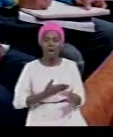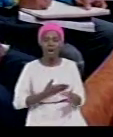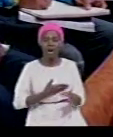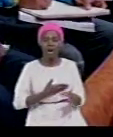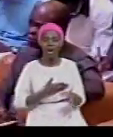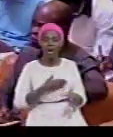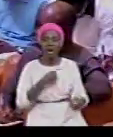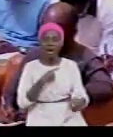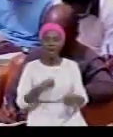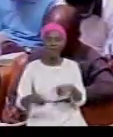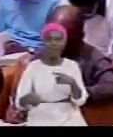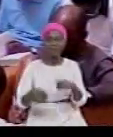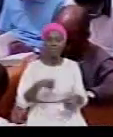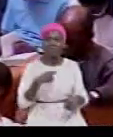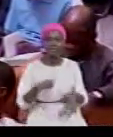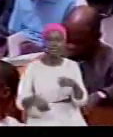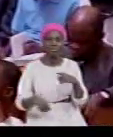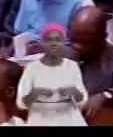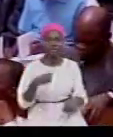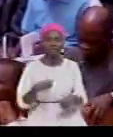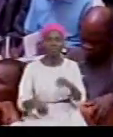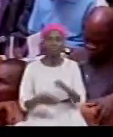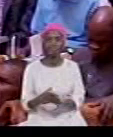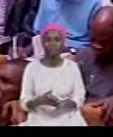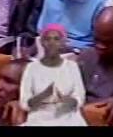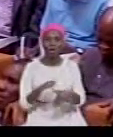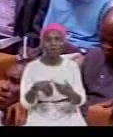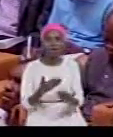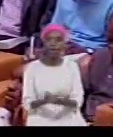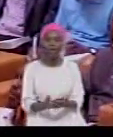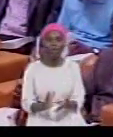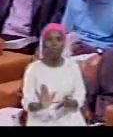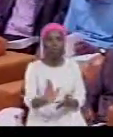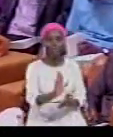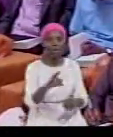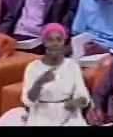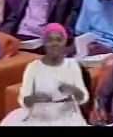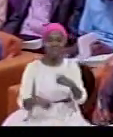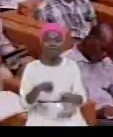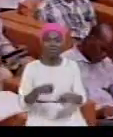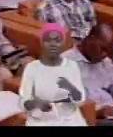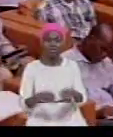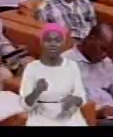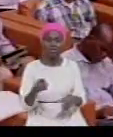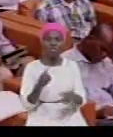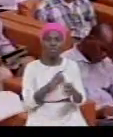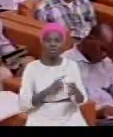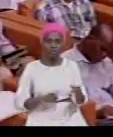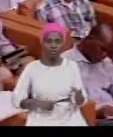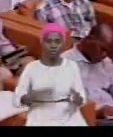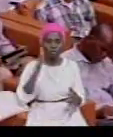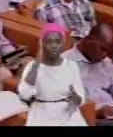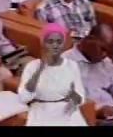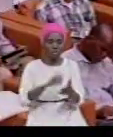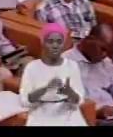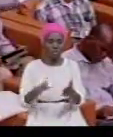our afflictions. All your afflictions, the Lord will take away. Okay, all